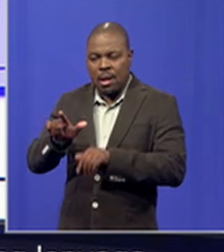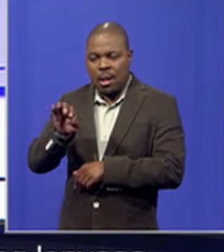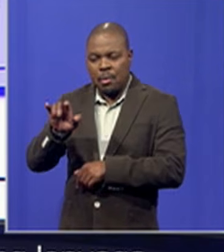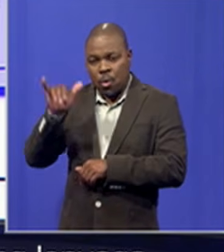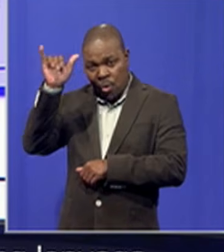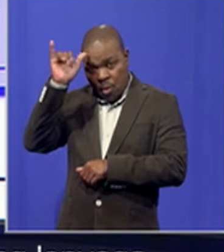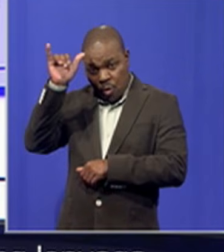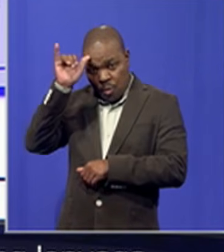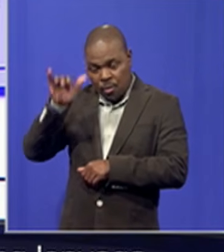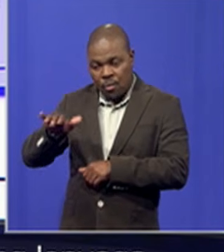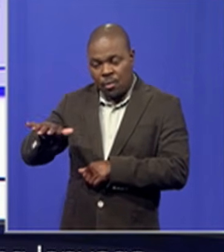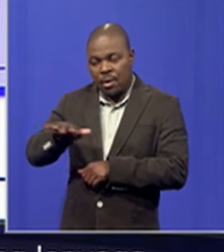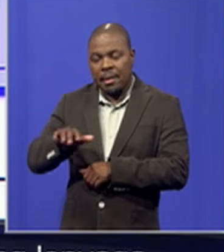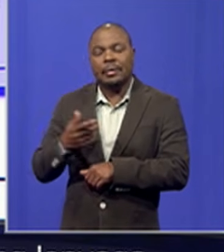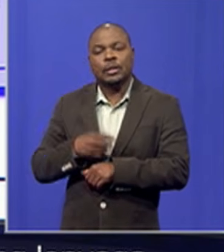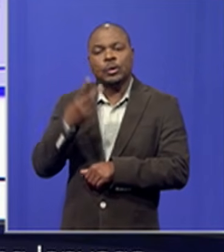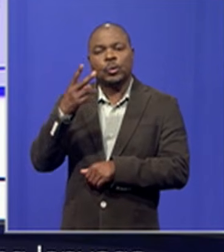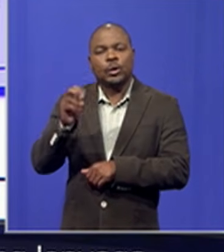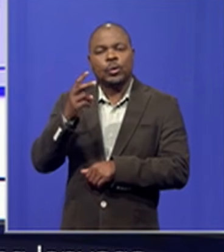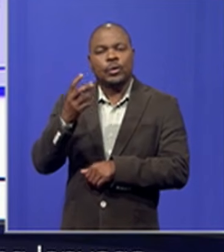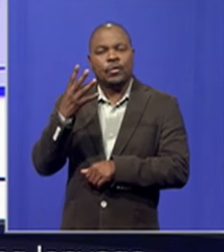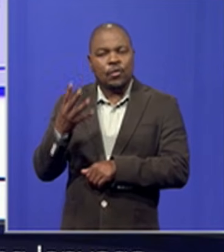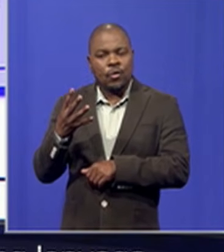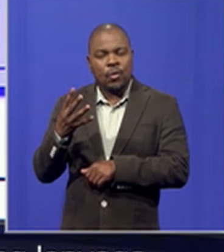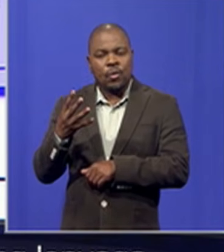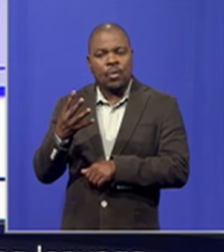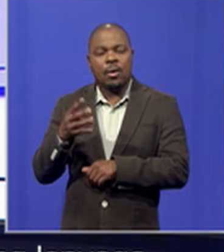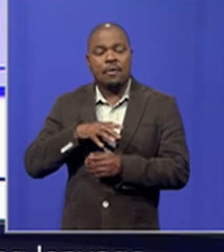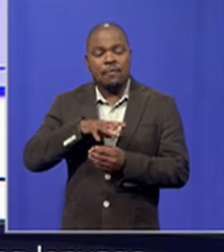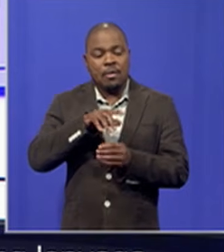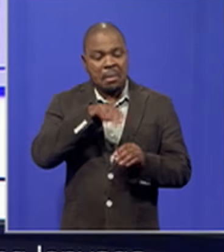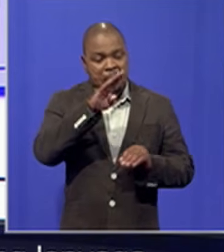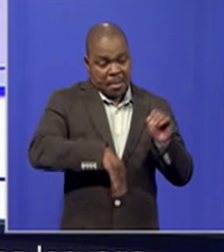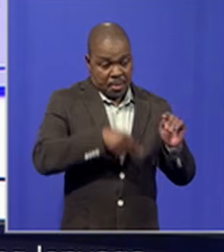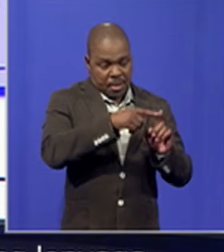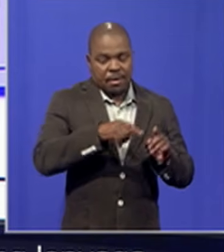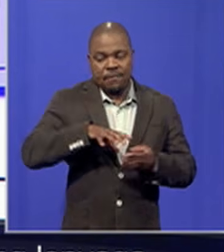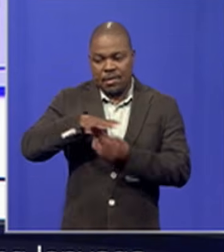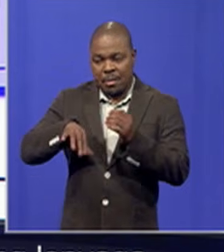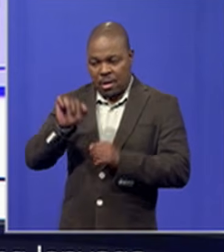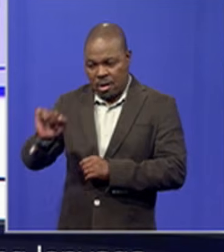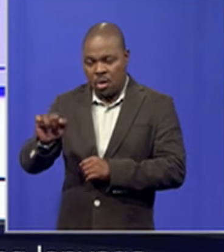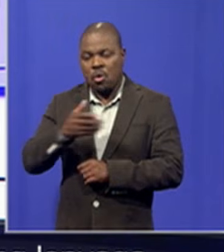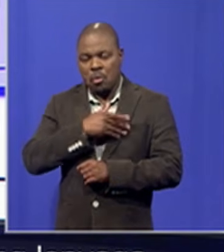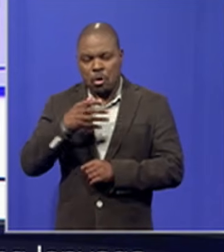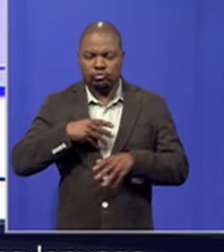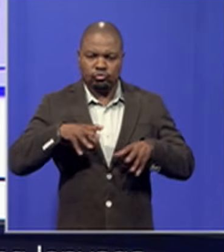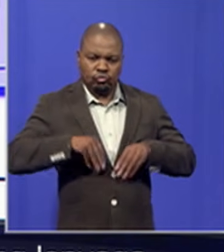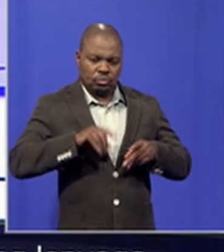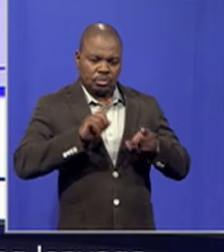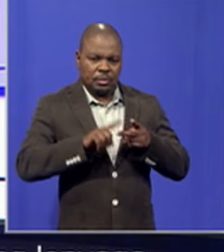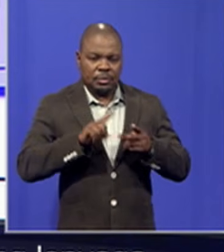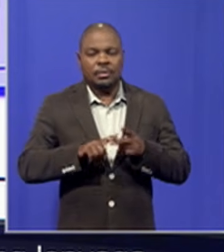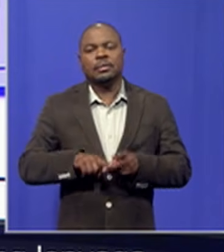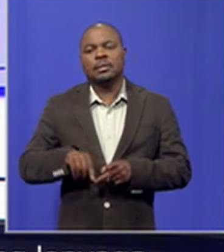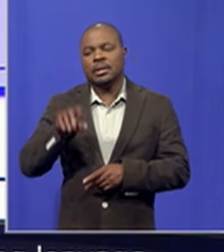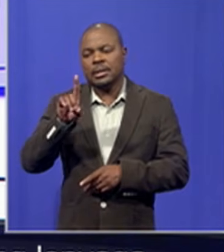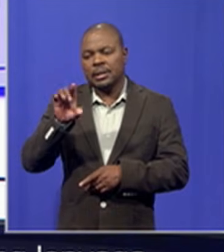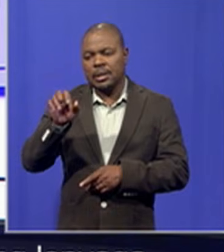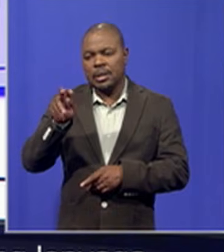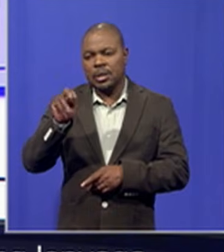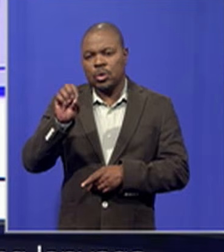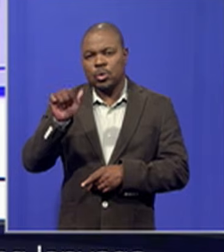wa 2014 e amogetšwe ka diatla tše 2 ke balapa, maloko a setšhaba le union ya baoki Tenosa. Fane